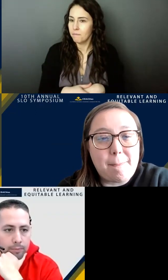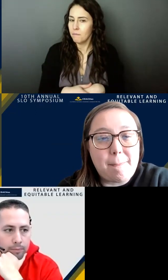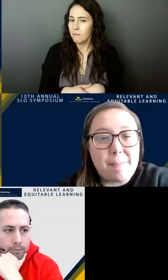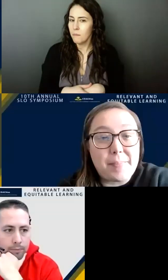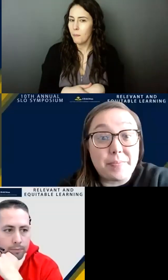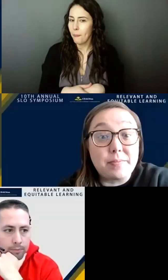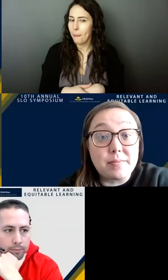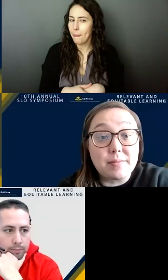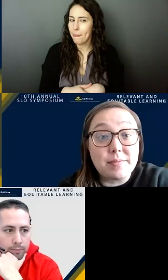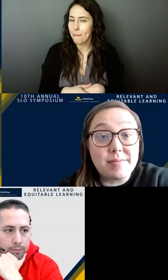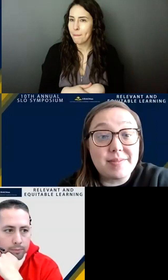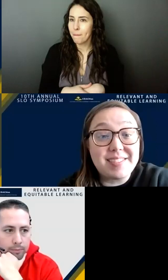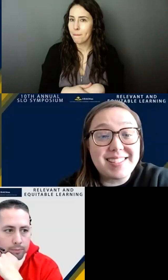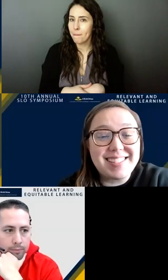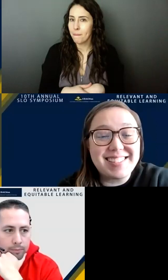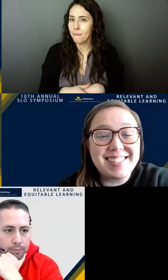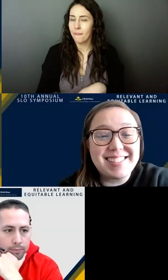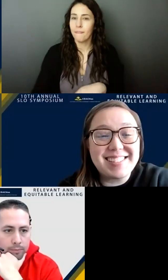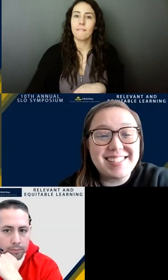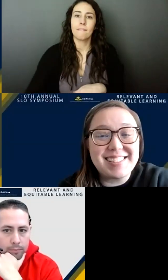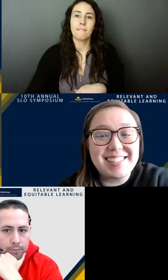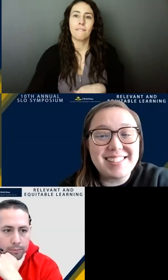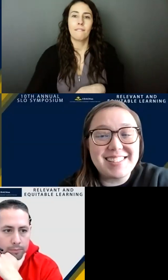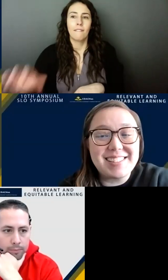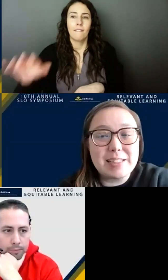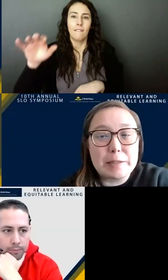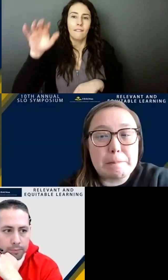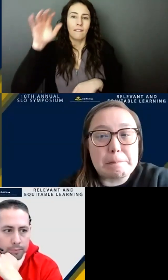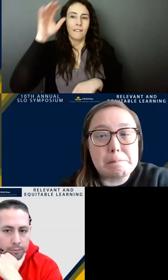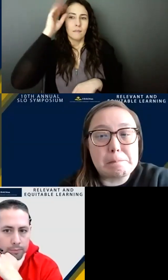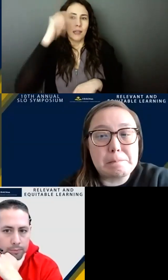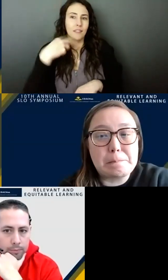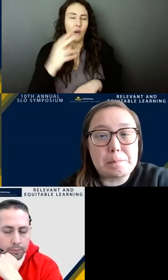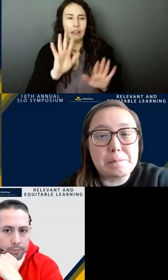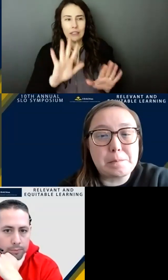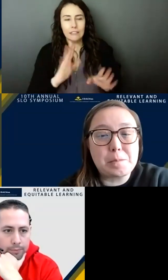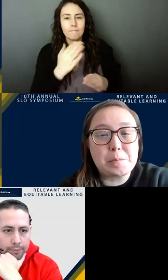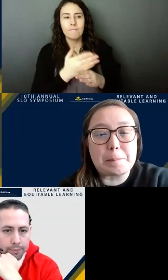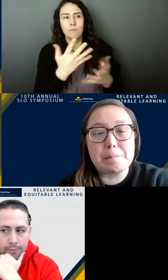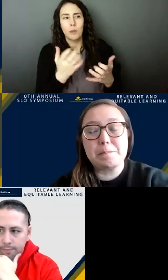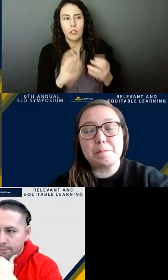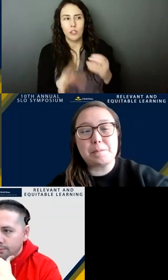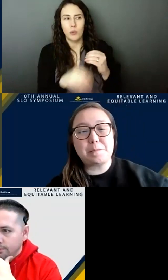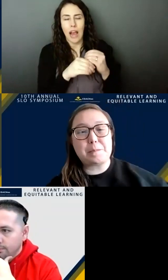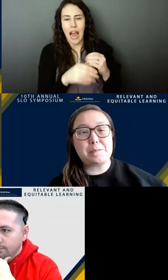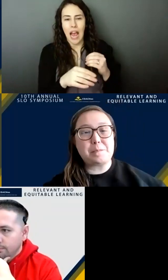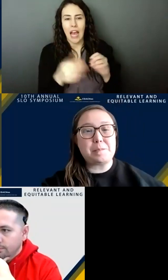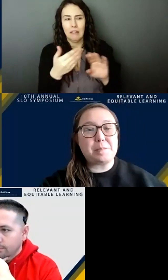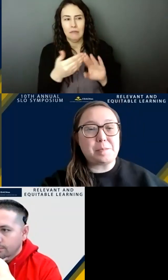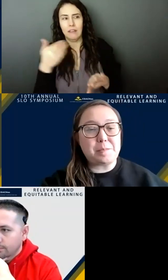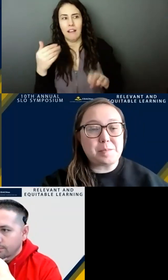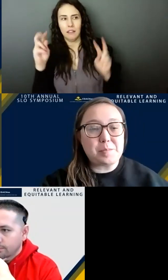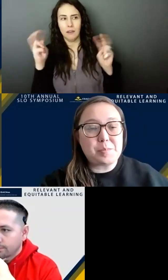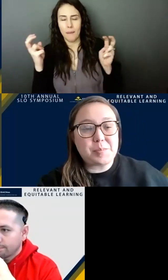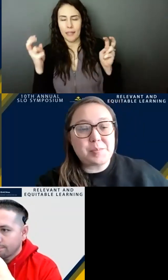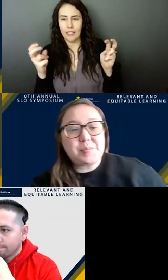Real quick, just as people are thinking of a response there, one thing I wanted to add, going back to the last topic, just real quick, I